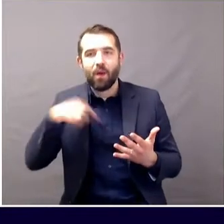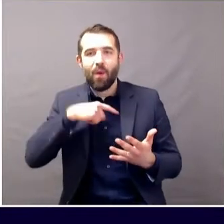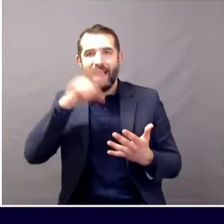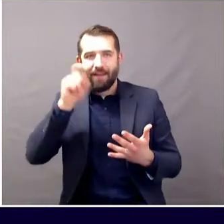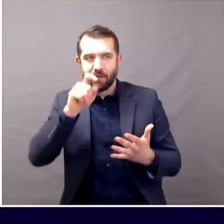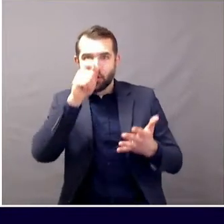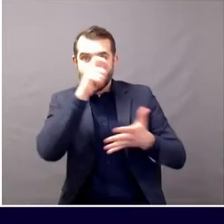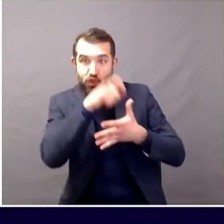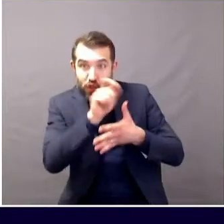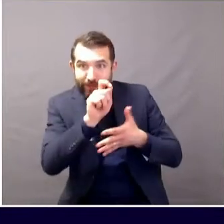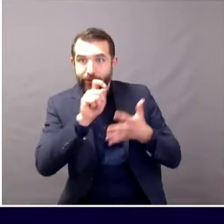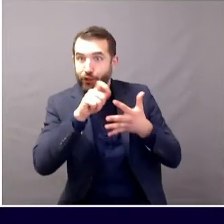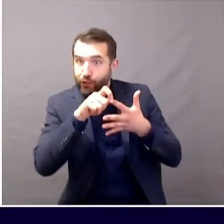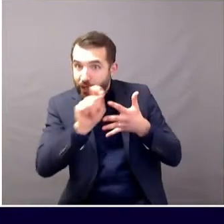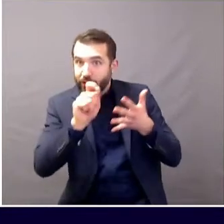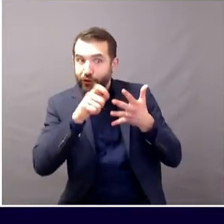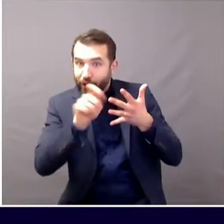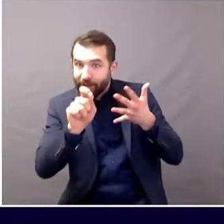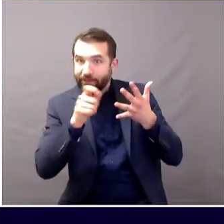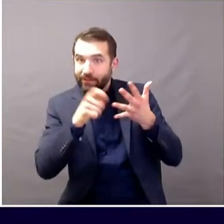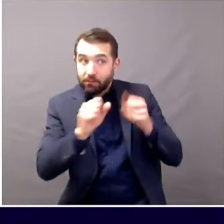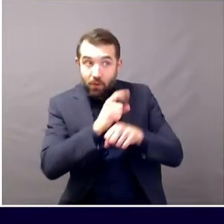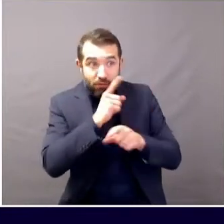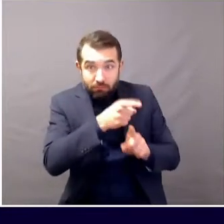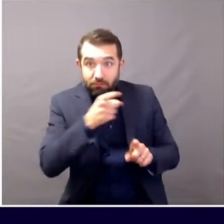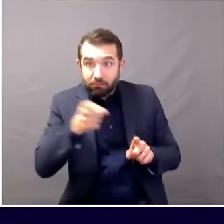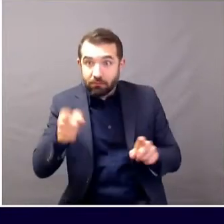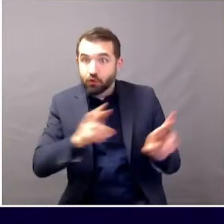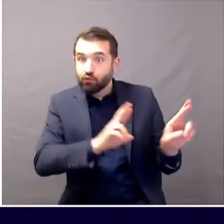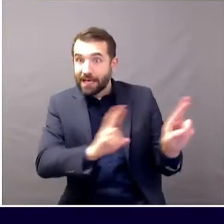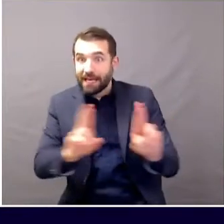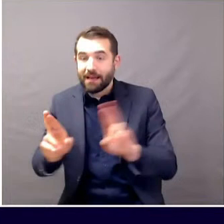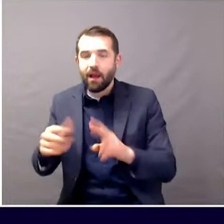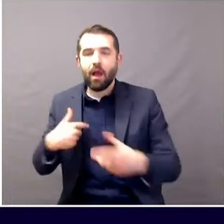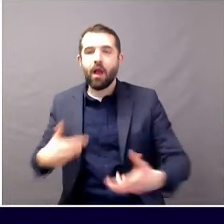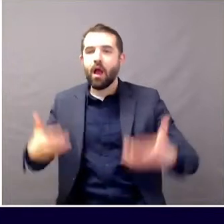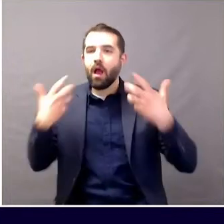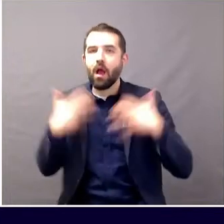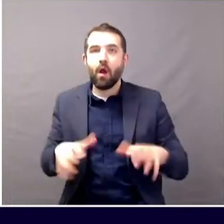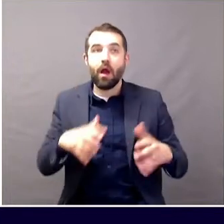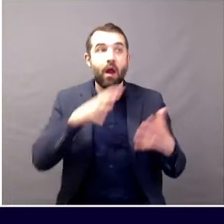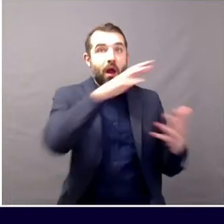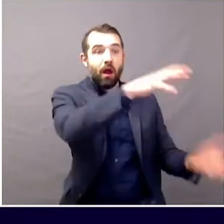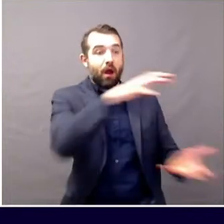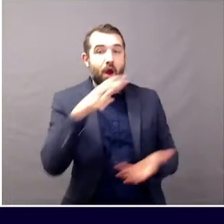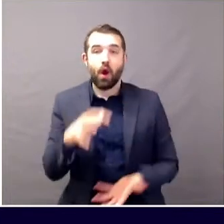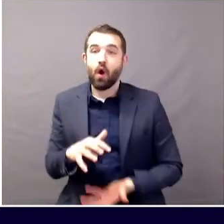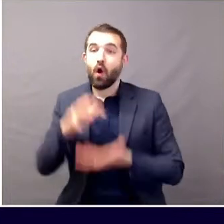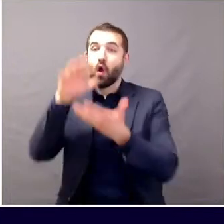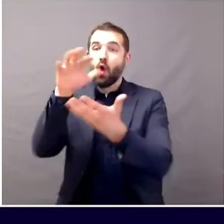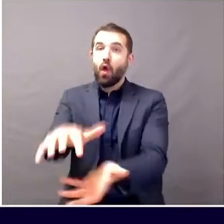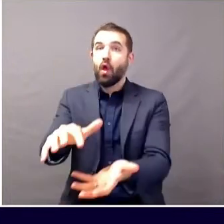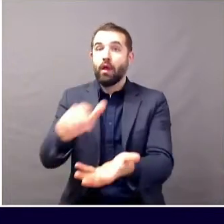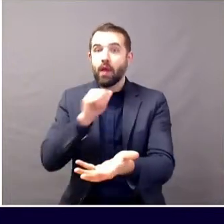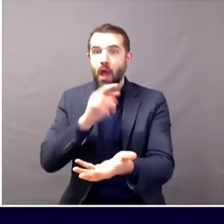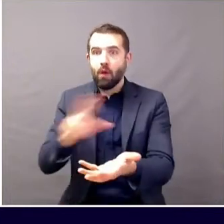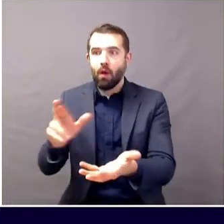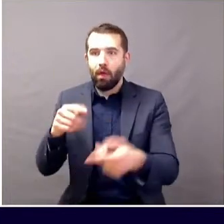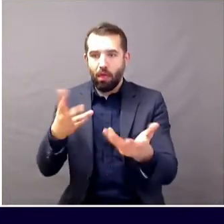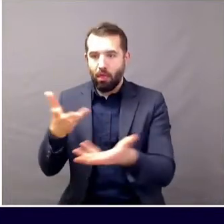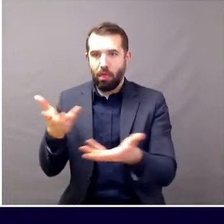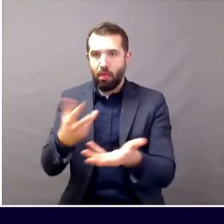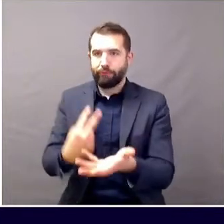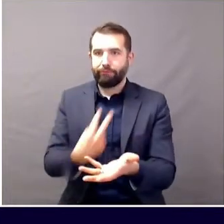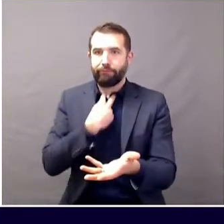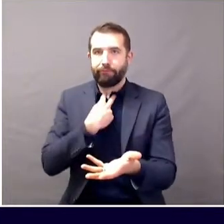up. The worst thing that can happen is that we deliver a vaccine to a group before they are 100% ready when that vaccine